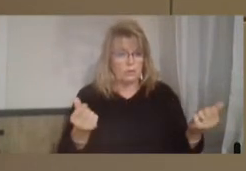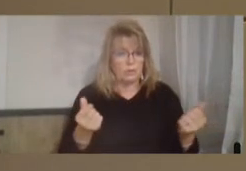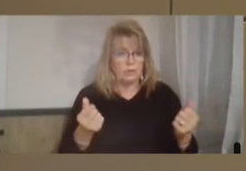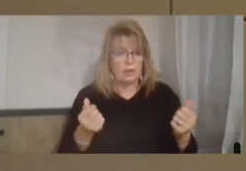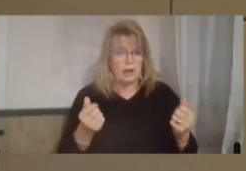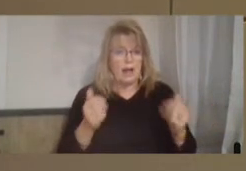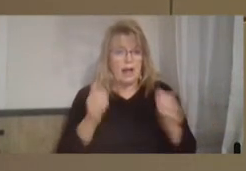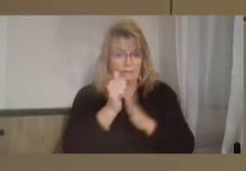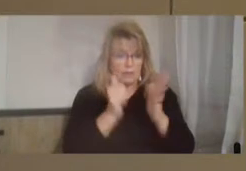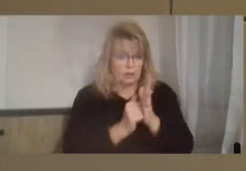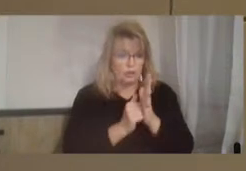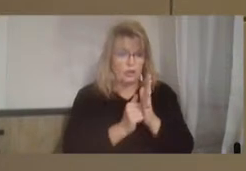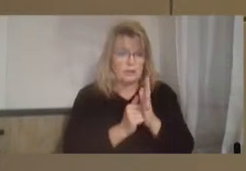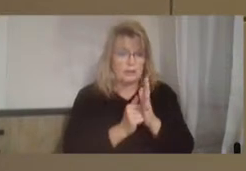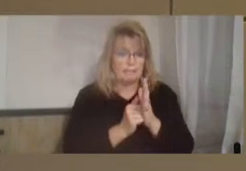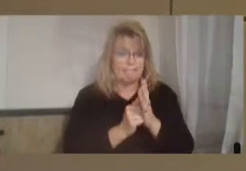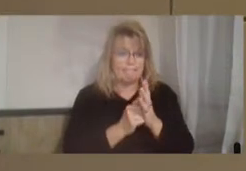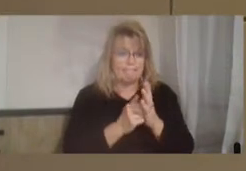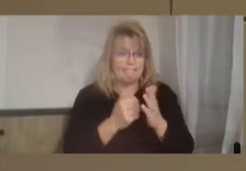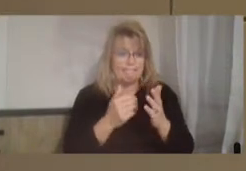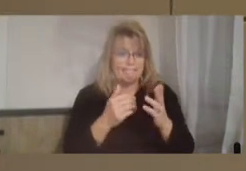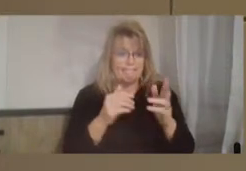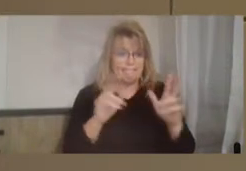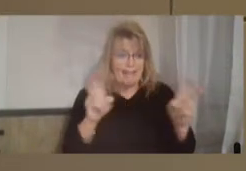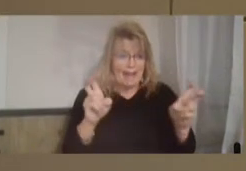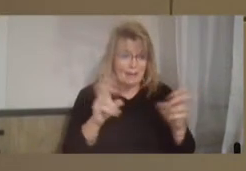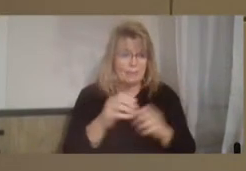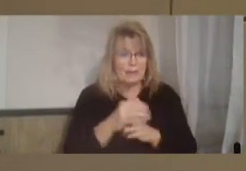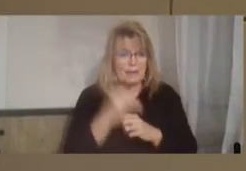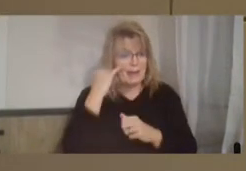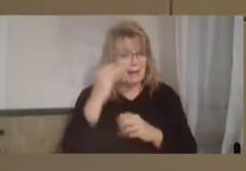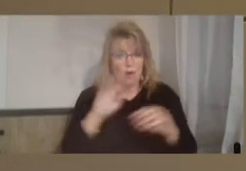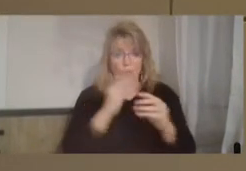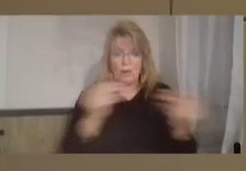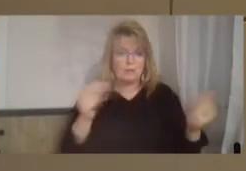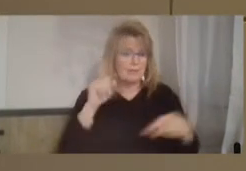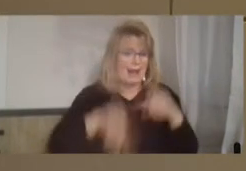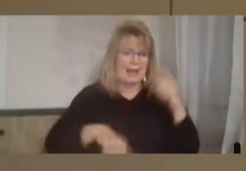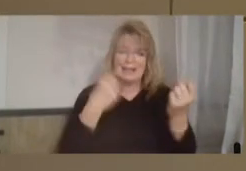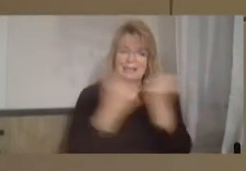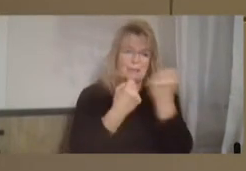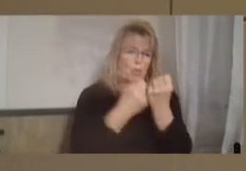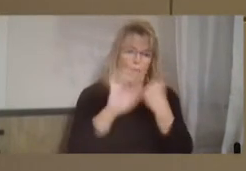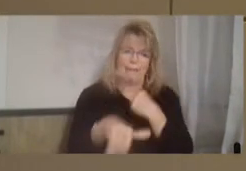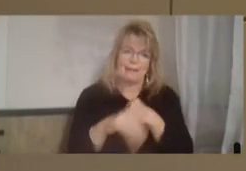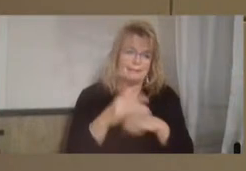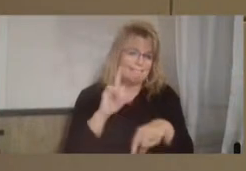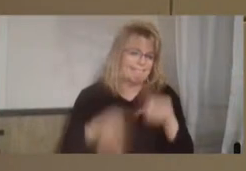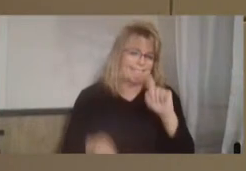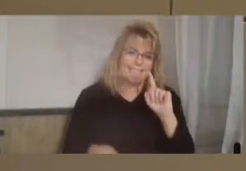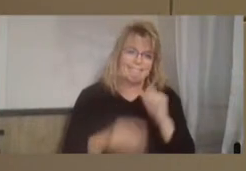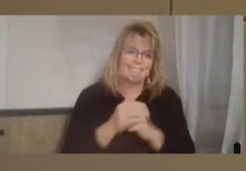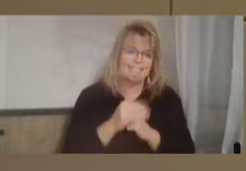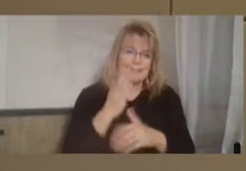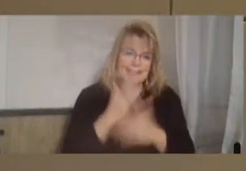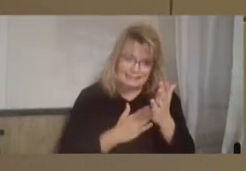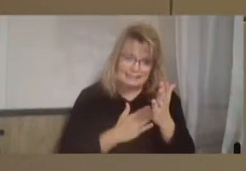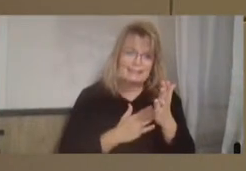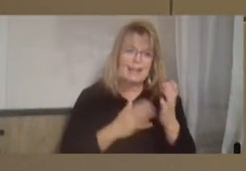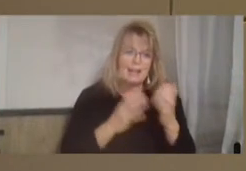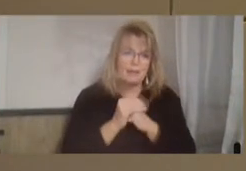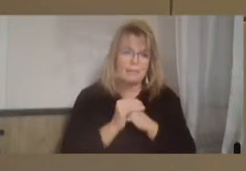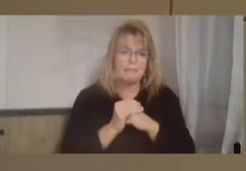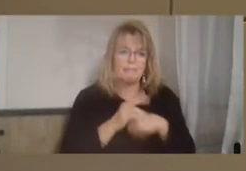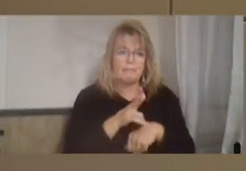if there is no resolution, I would not be able to support this. Because there are some valid ingress and egress issues that you